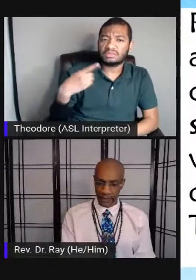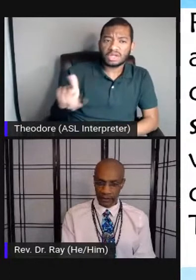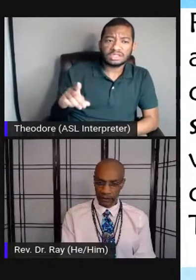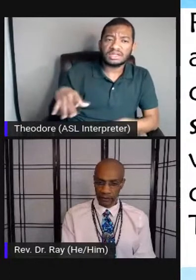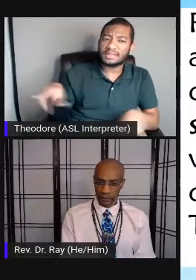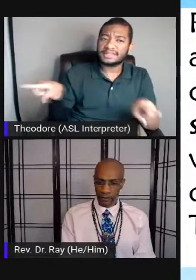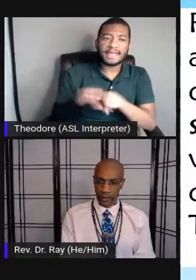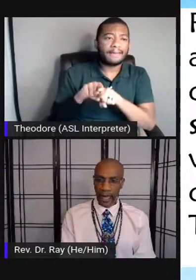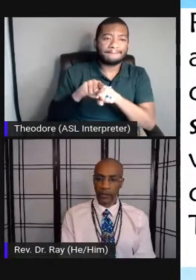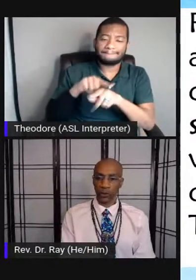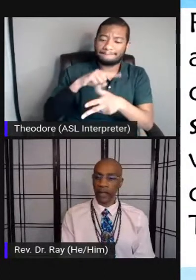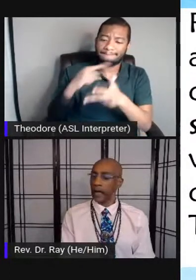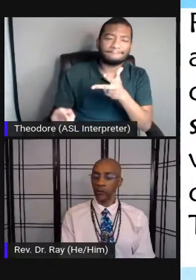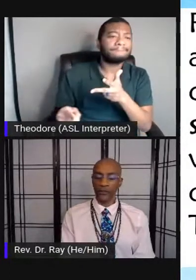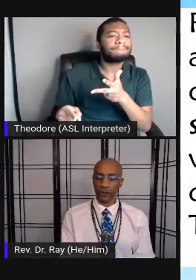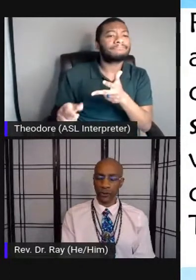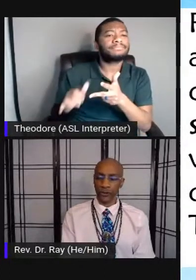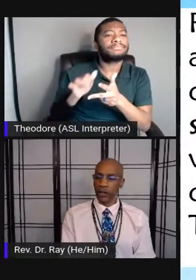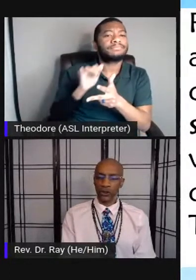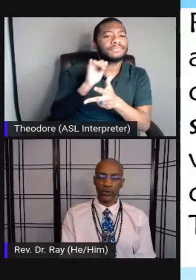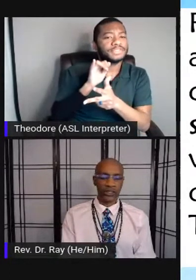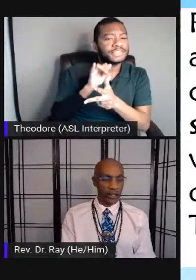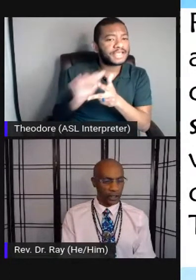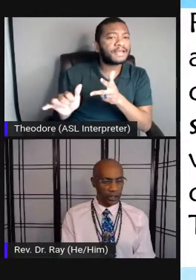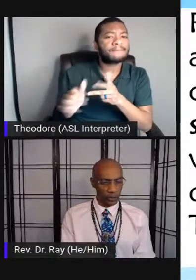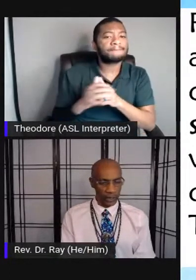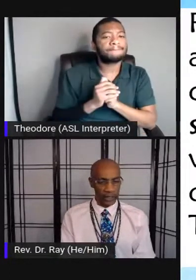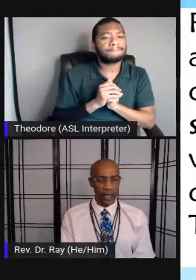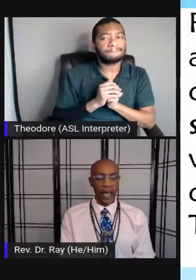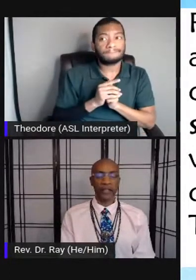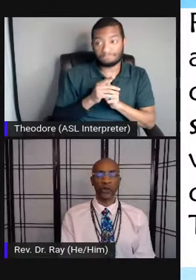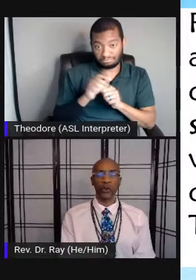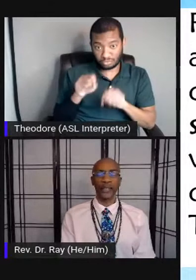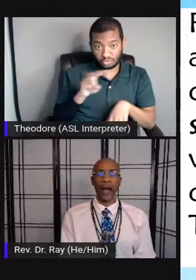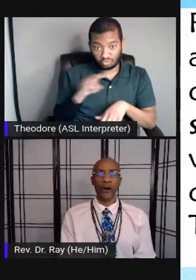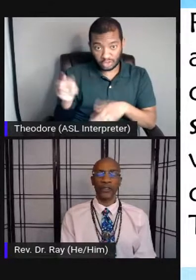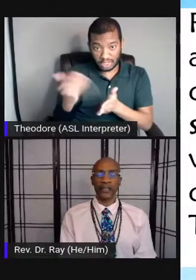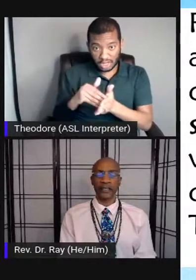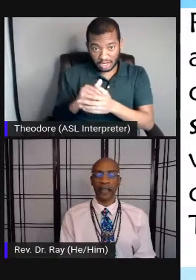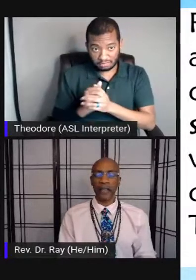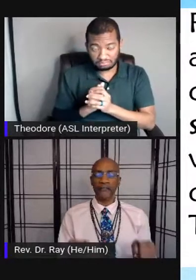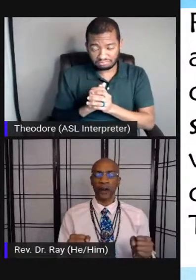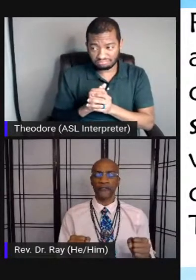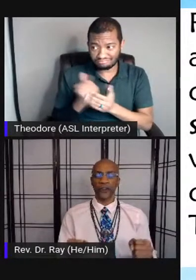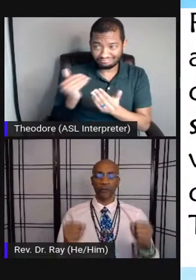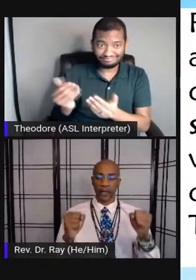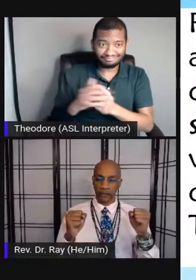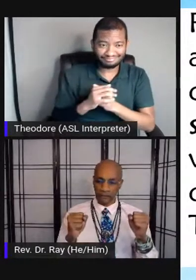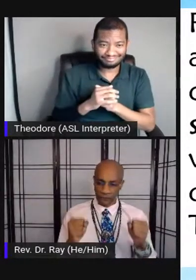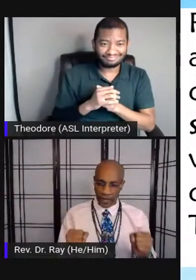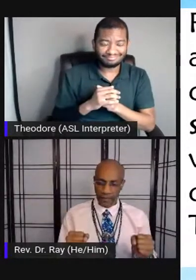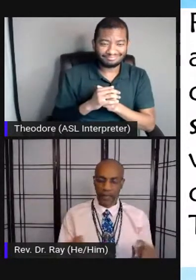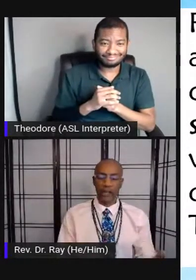in, and to align with truth to such a degree as to allow this